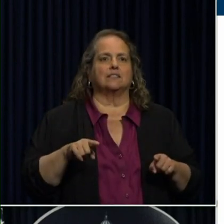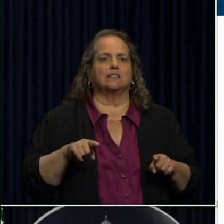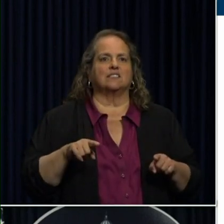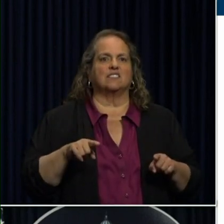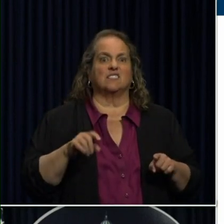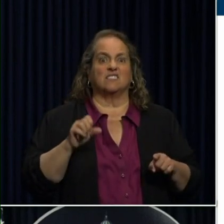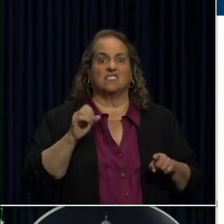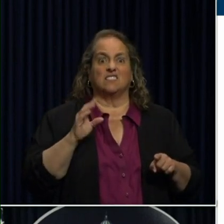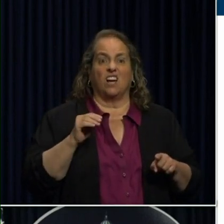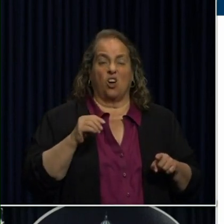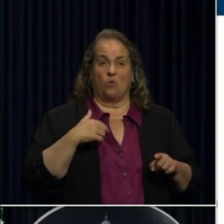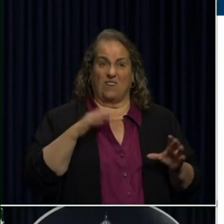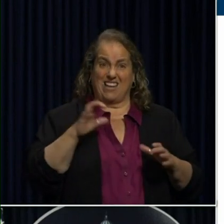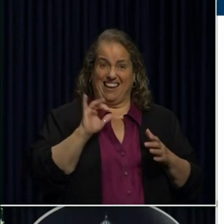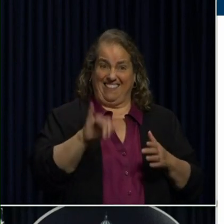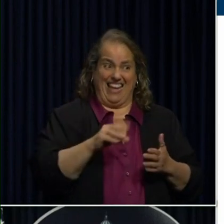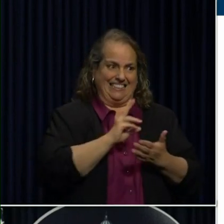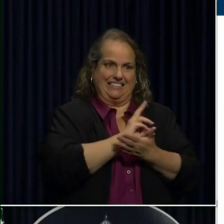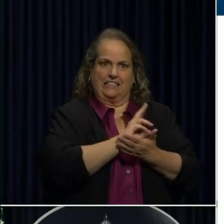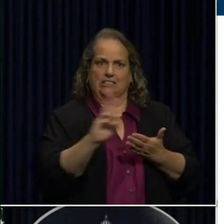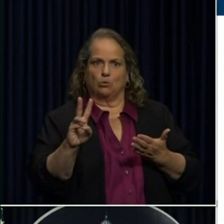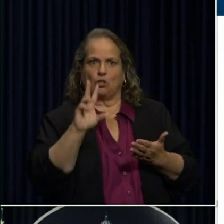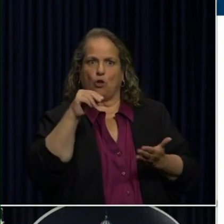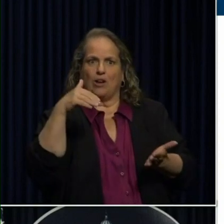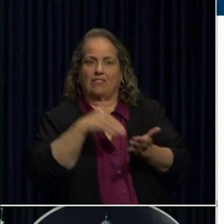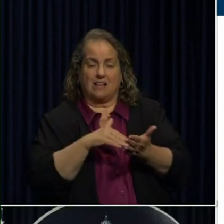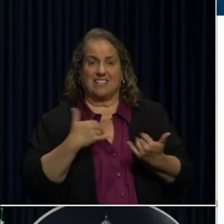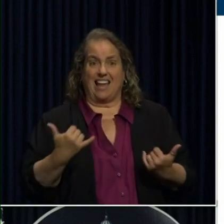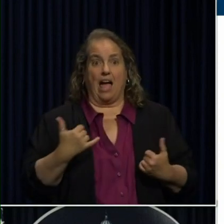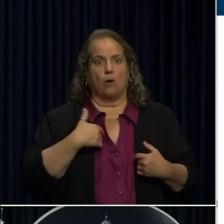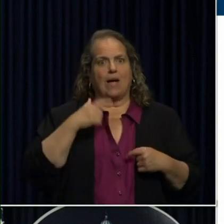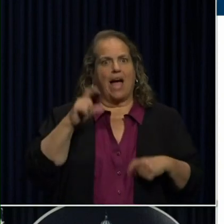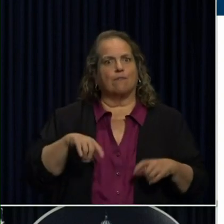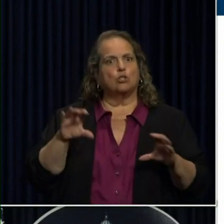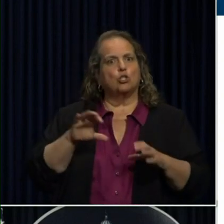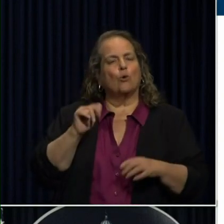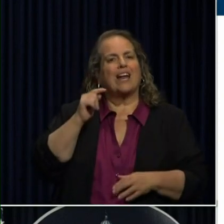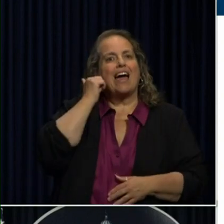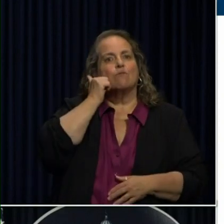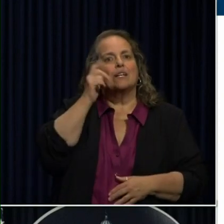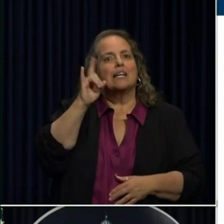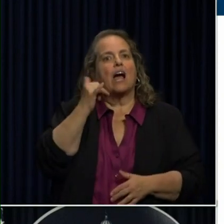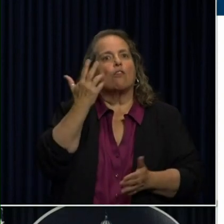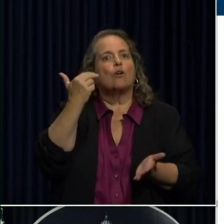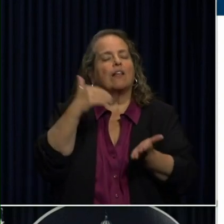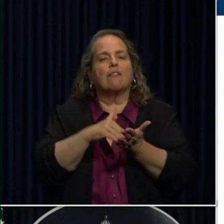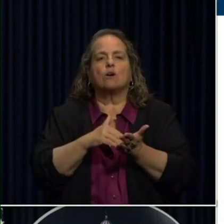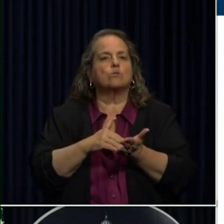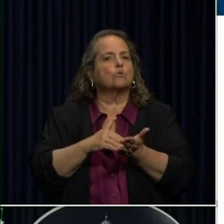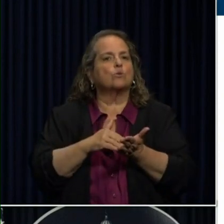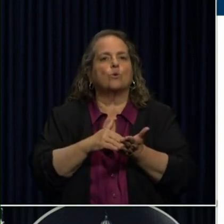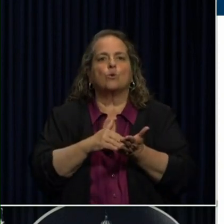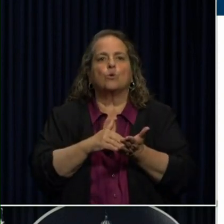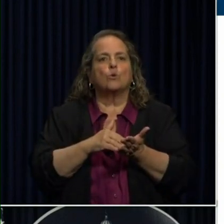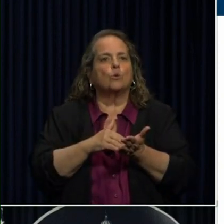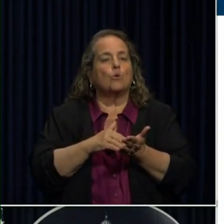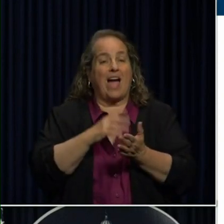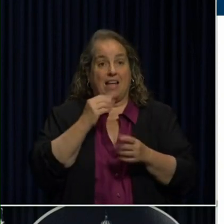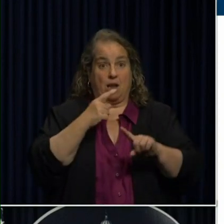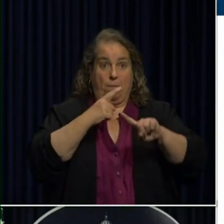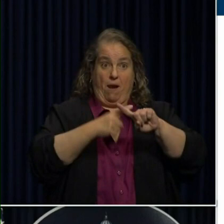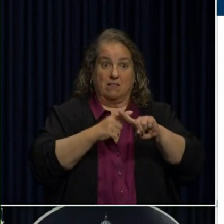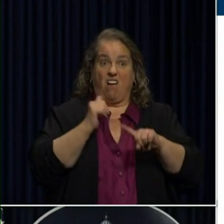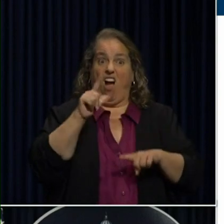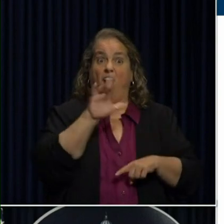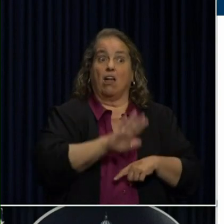6 weeks. And then we have to do something that the public across the United States of America is going to have to get used to. If you have